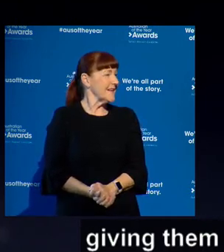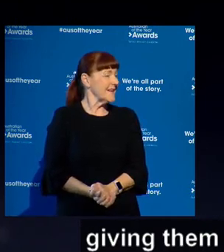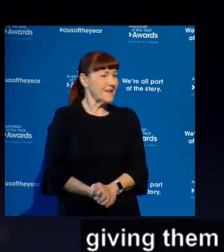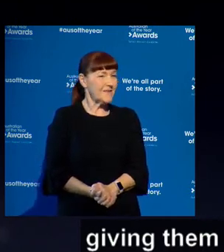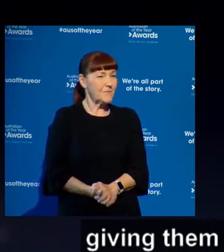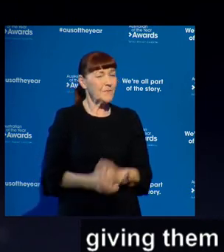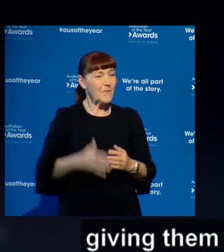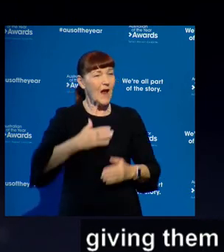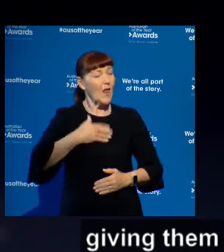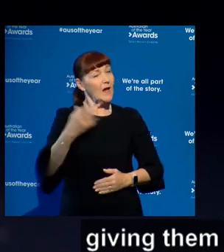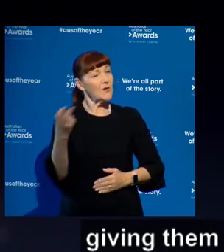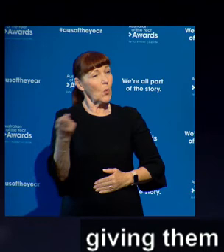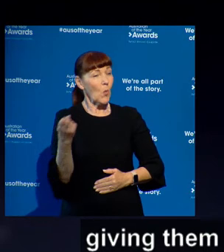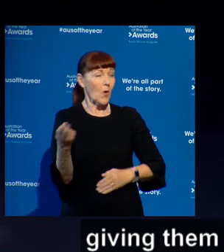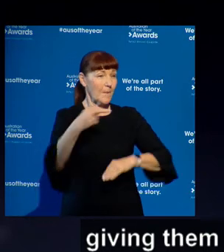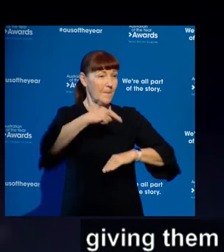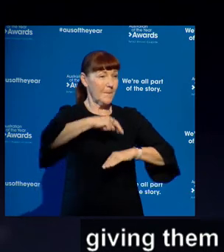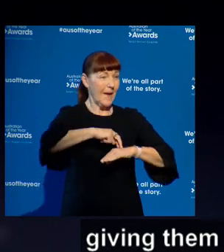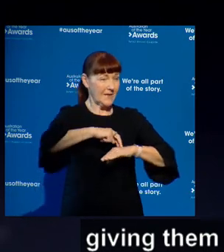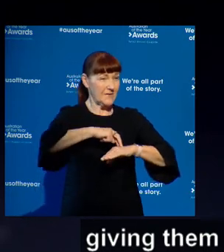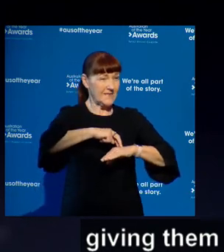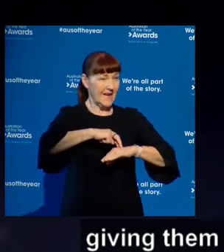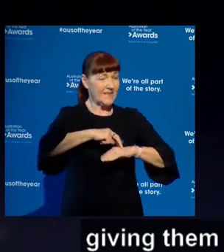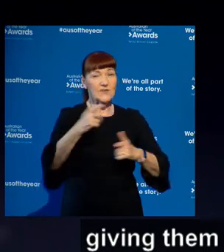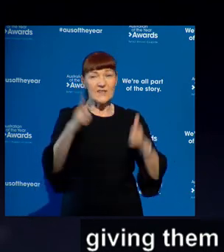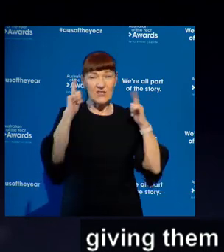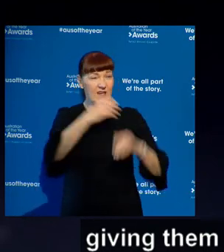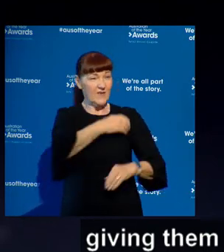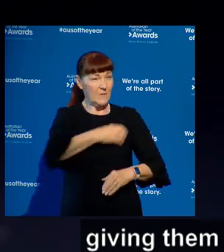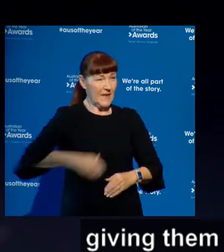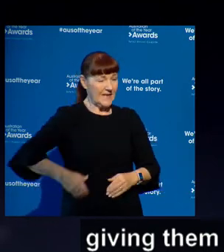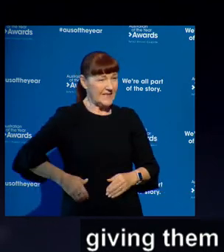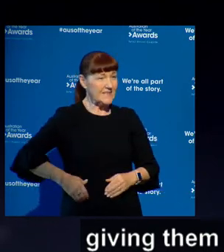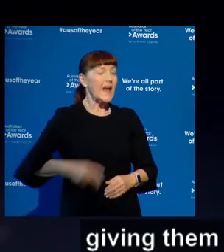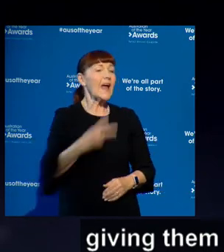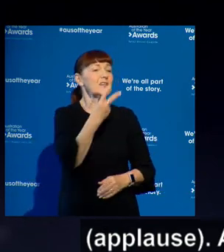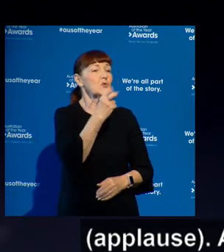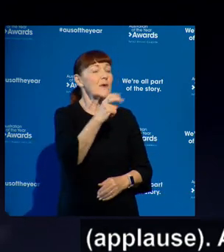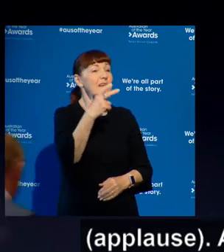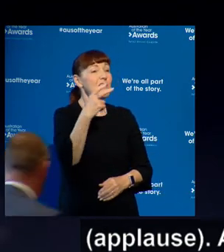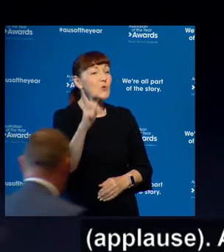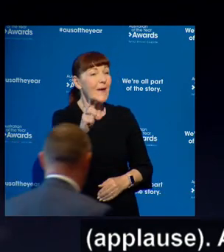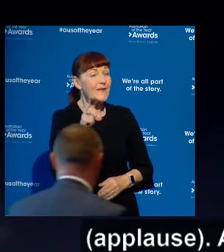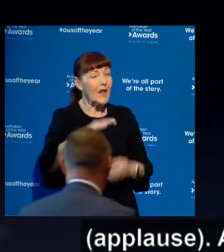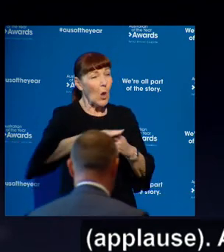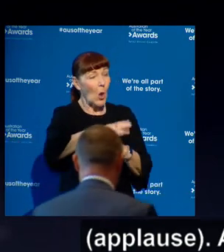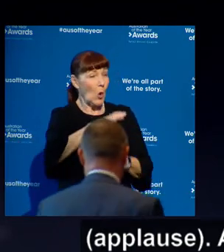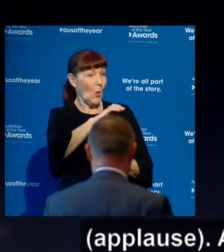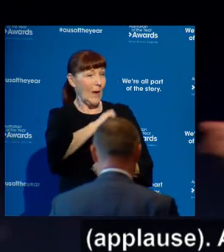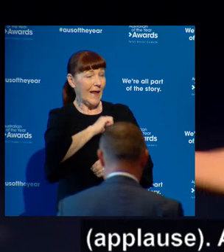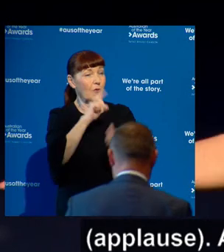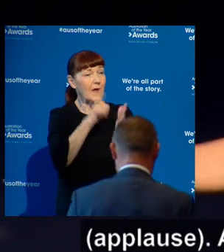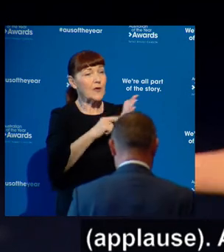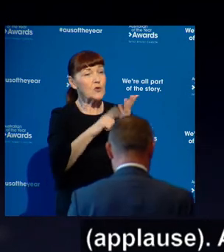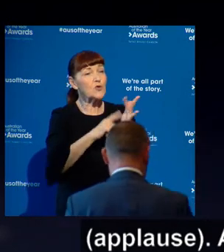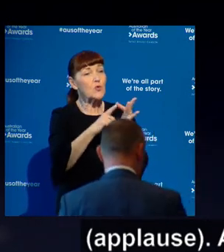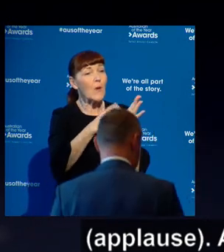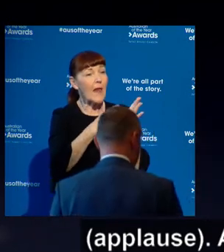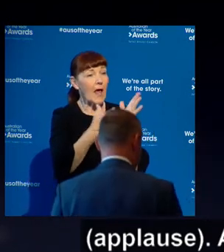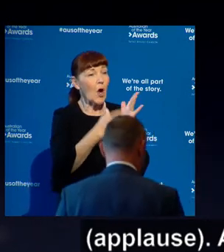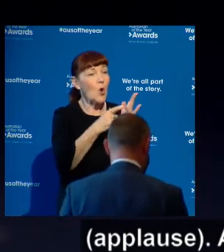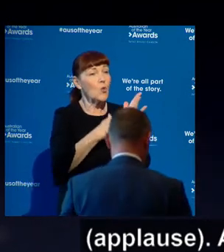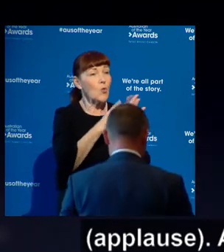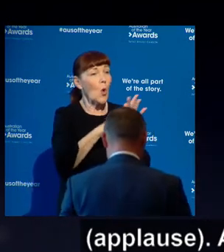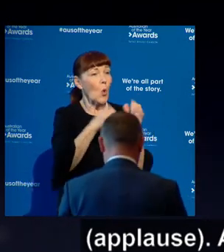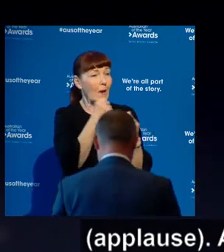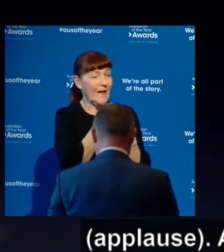And I'd like to welcome back to the stage our Chief Minister and 2020 local hero, Julia Rawlings. Please join me on the stage, the